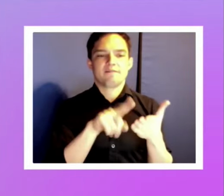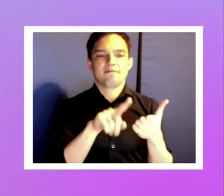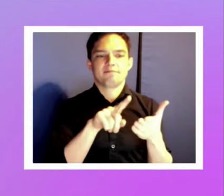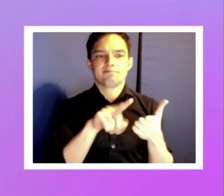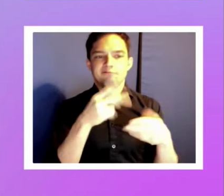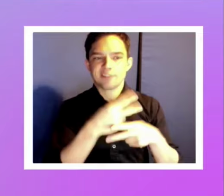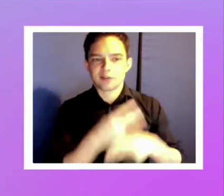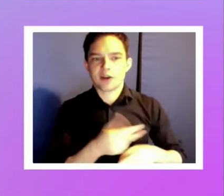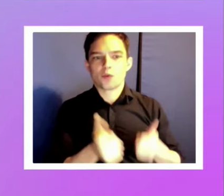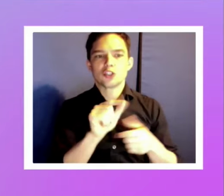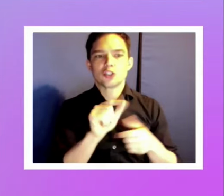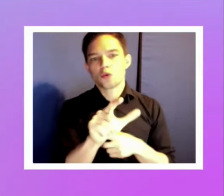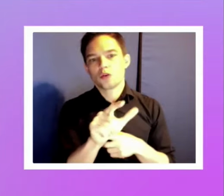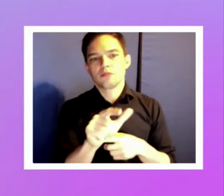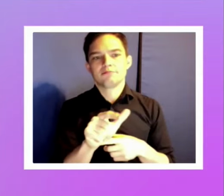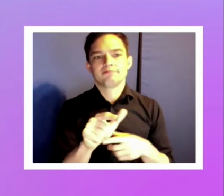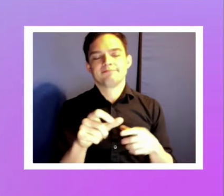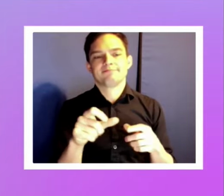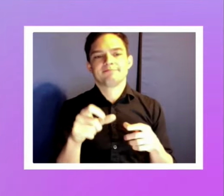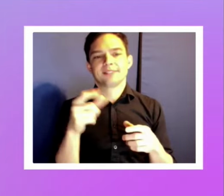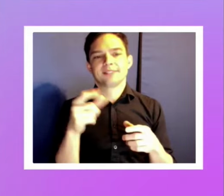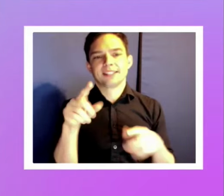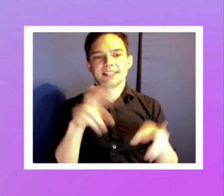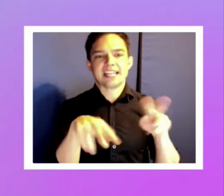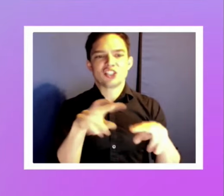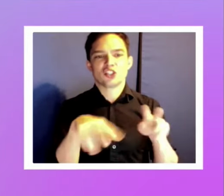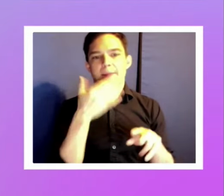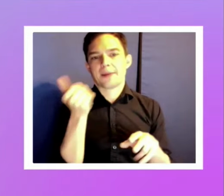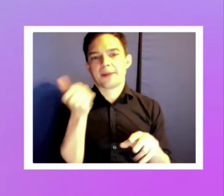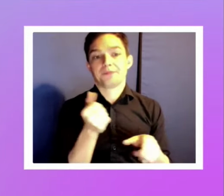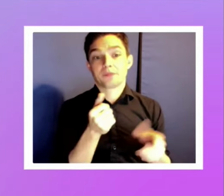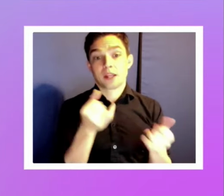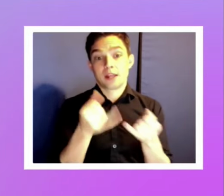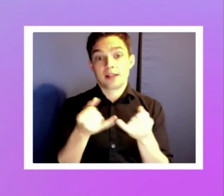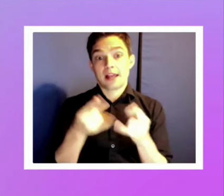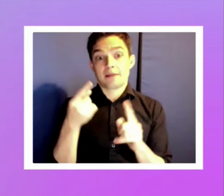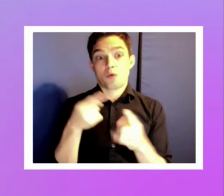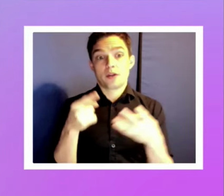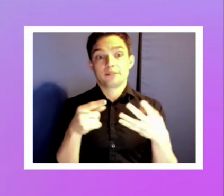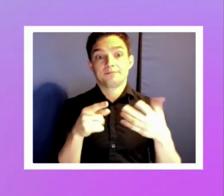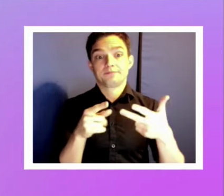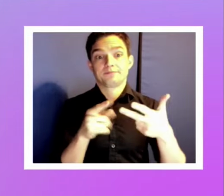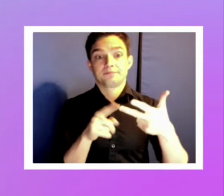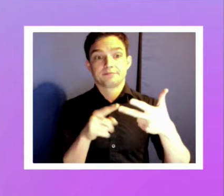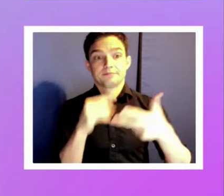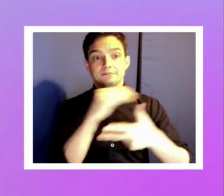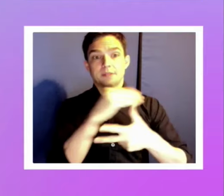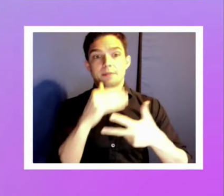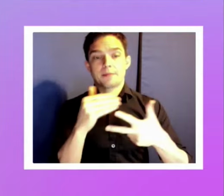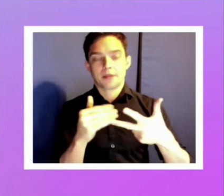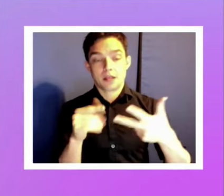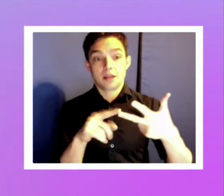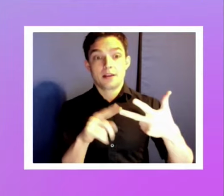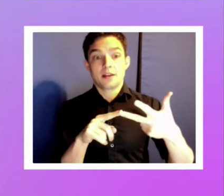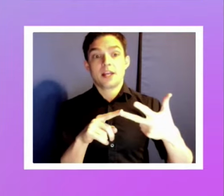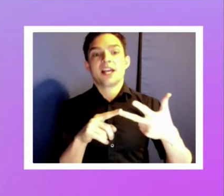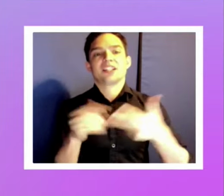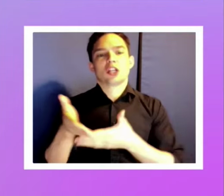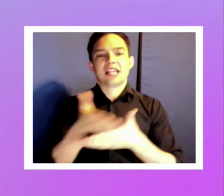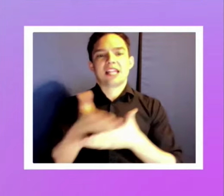for it. And the last point here that we are working on is to